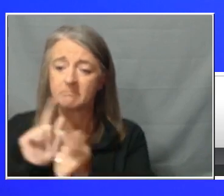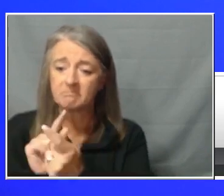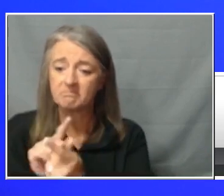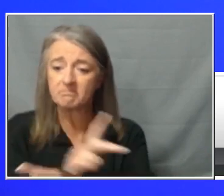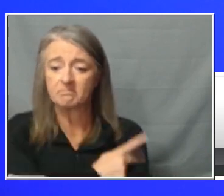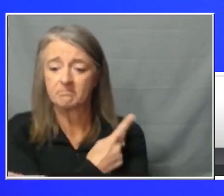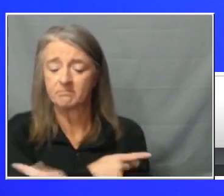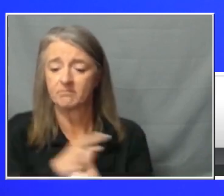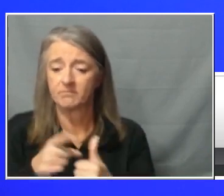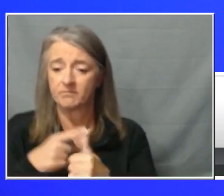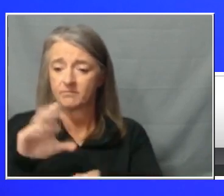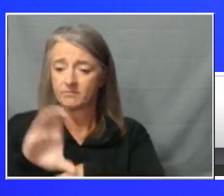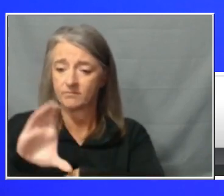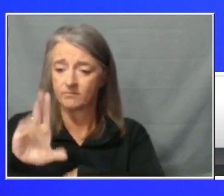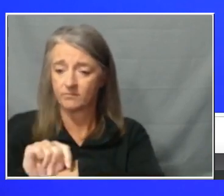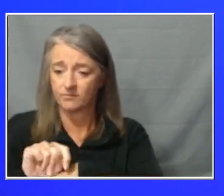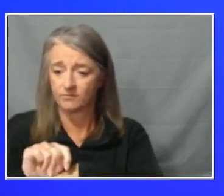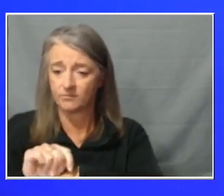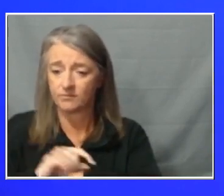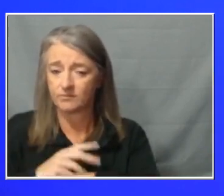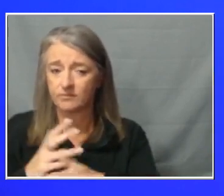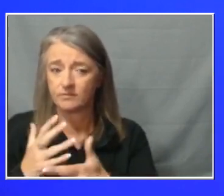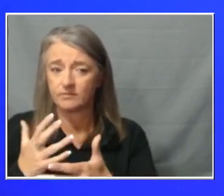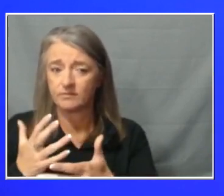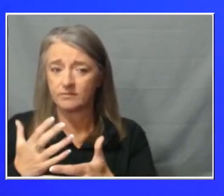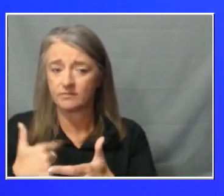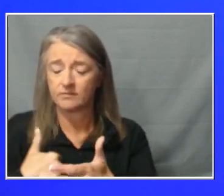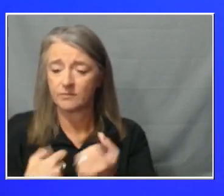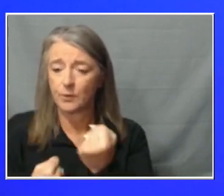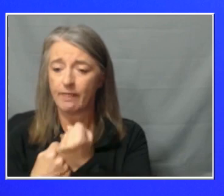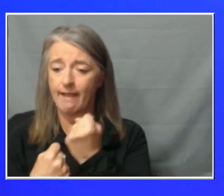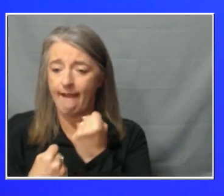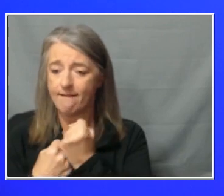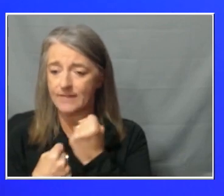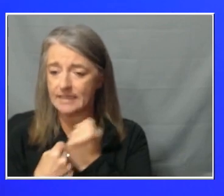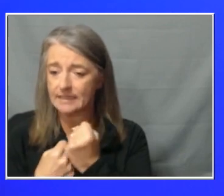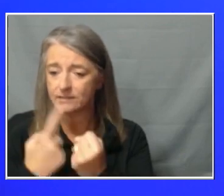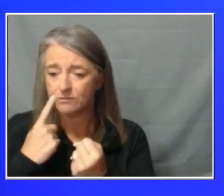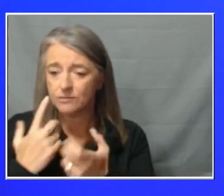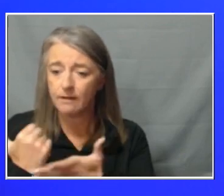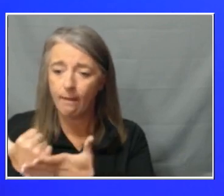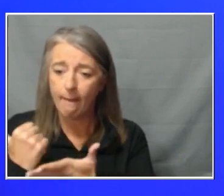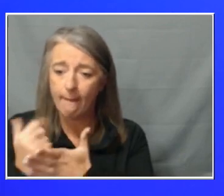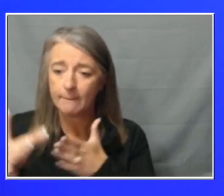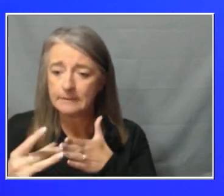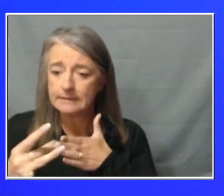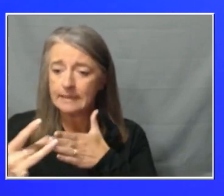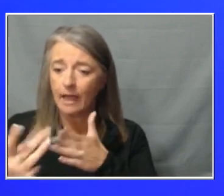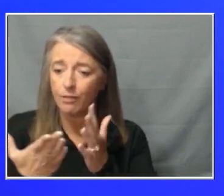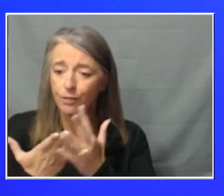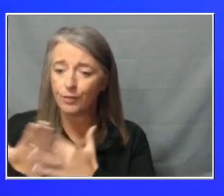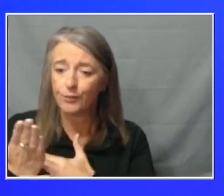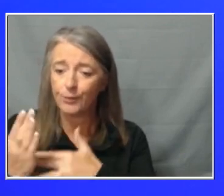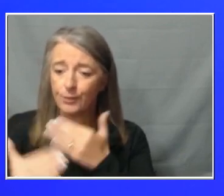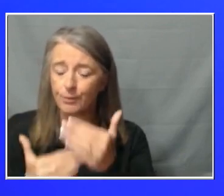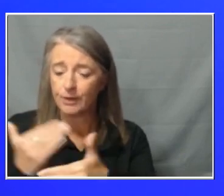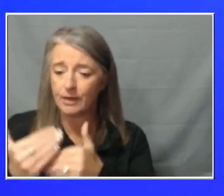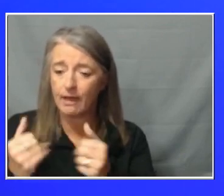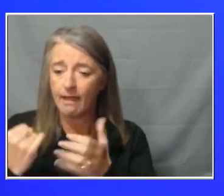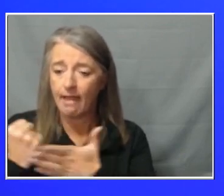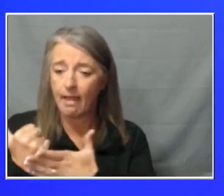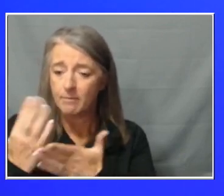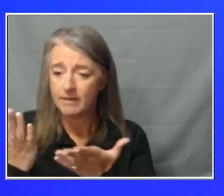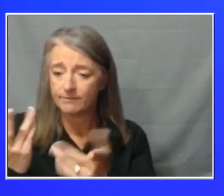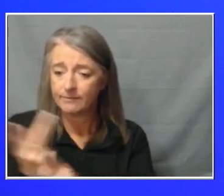initial consult. We want to kind of just be their advocate, someone to hold their hand and guide them through the process and help them navigate